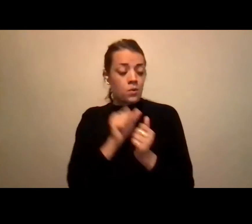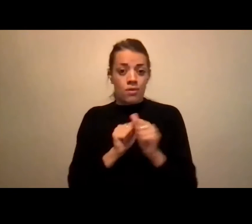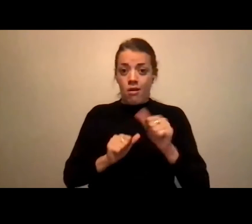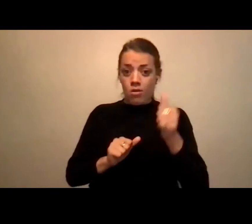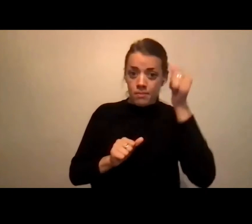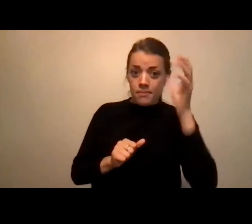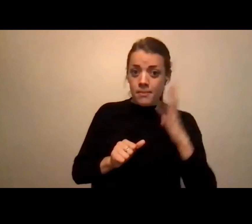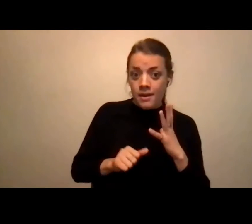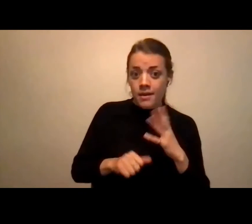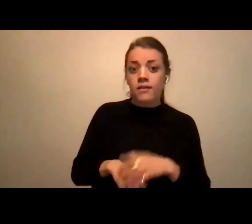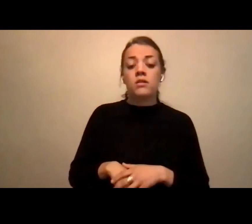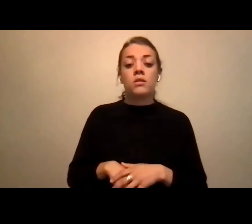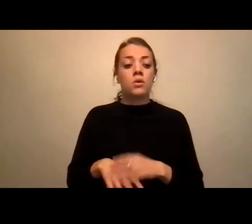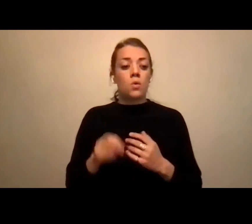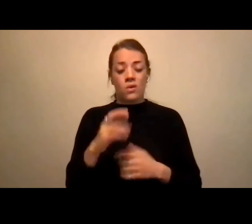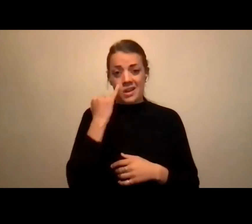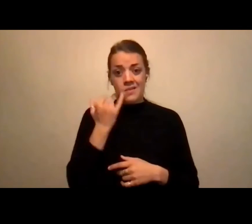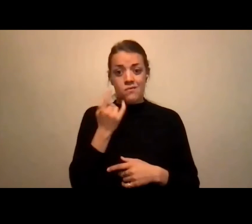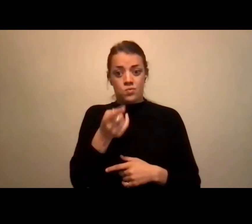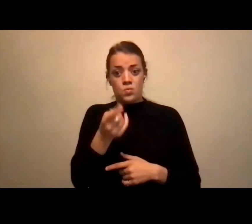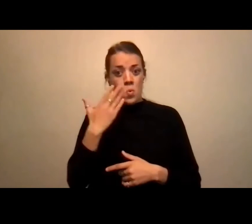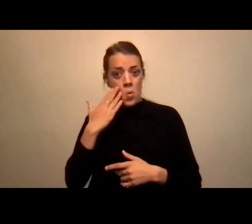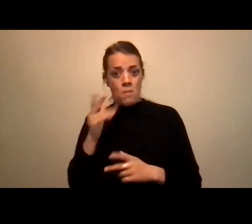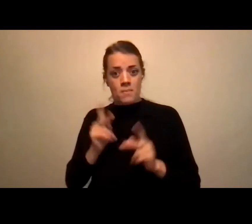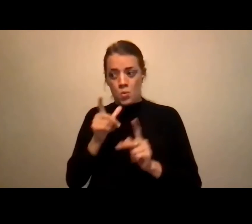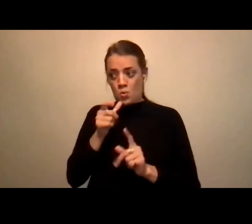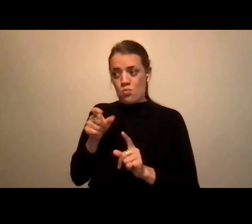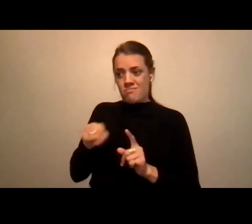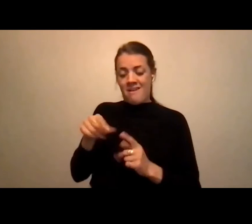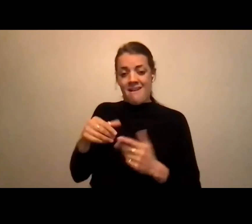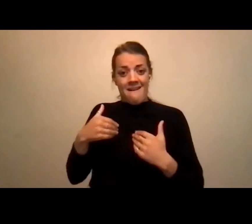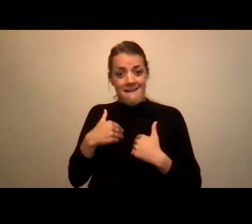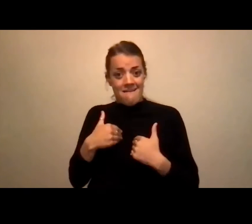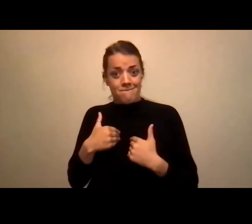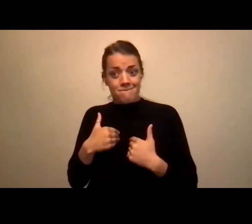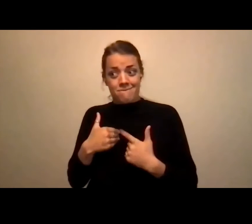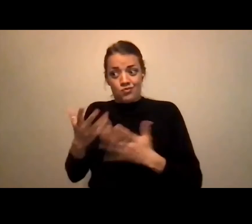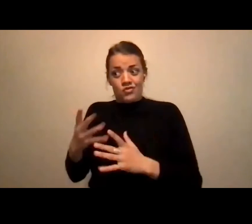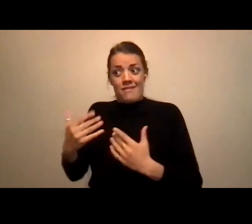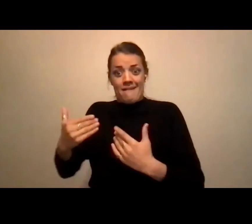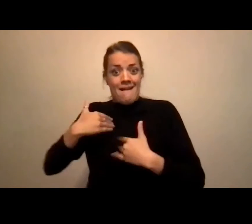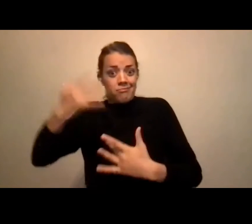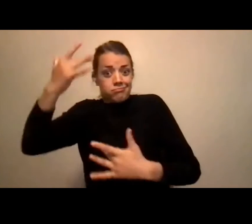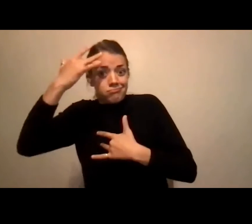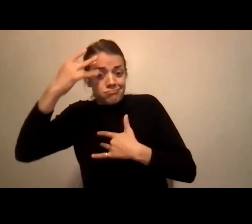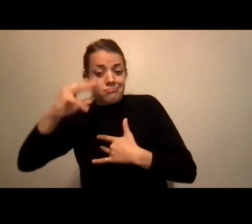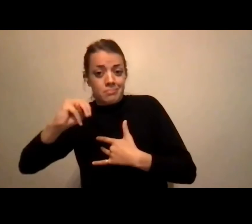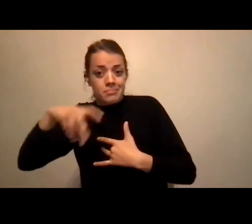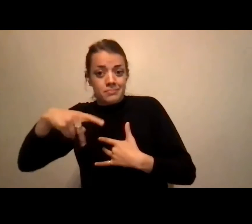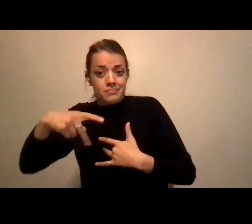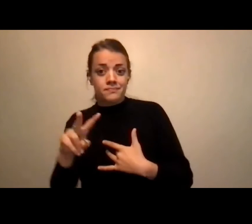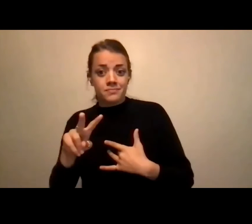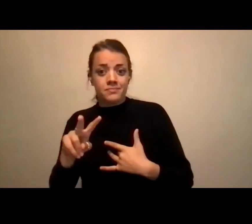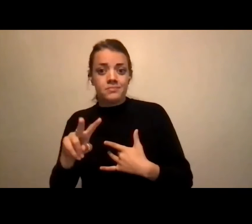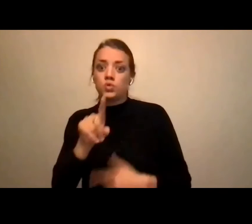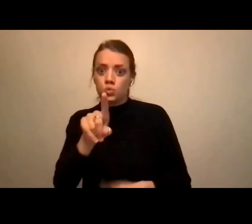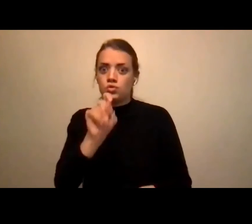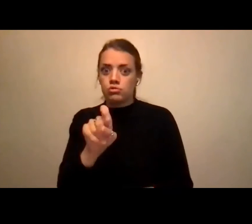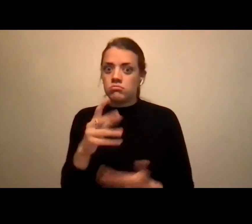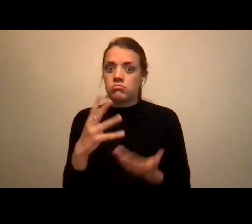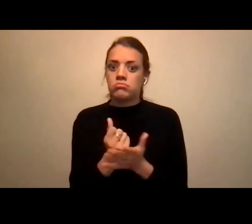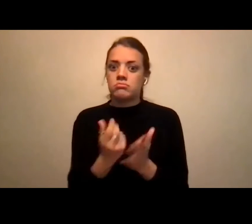have friends who've had monkeypox, you are people who should be signing up for Ericka's